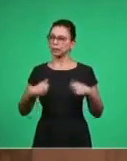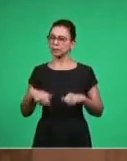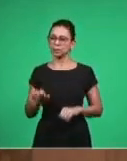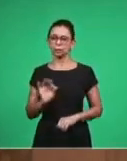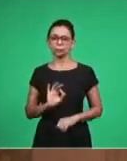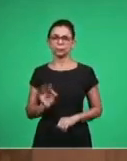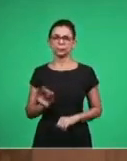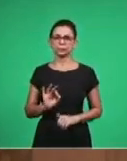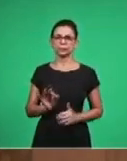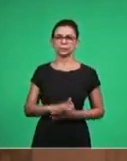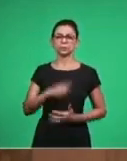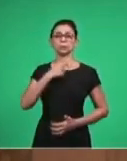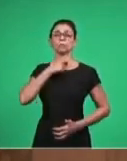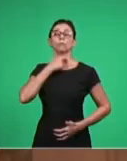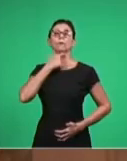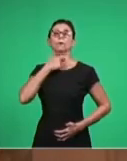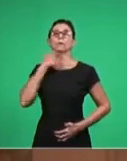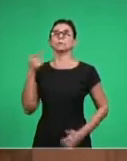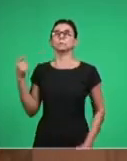we're going to be